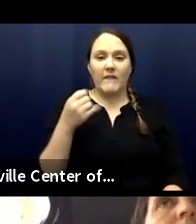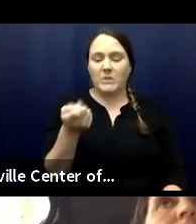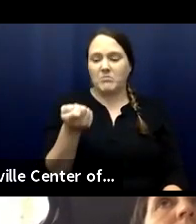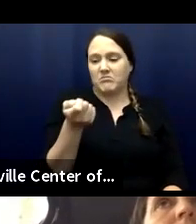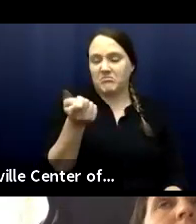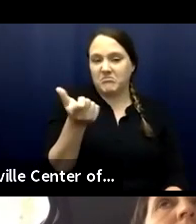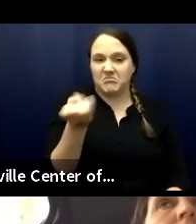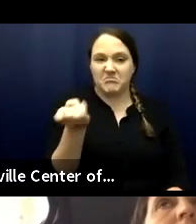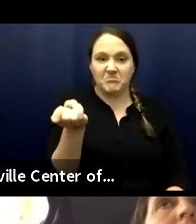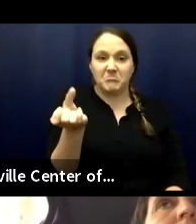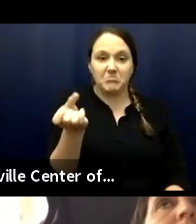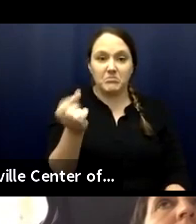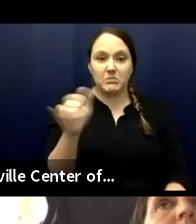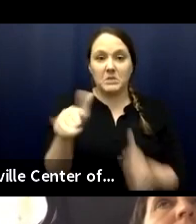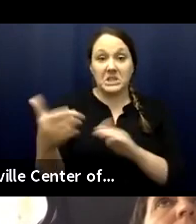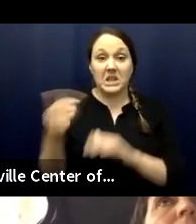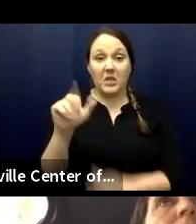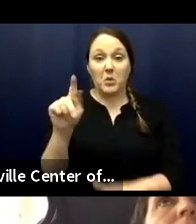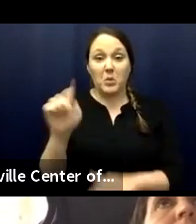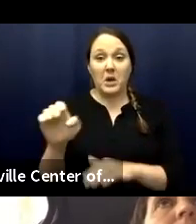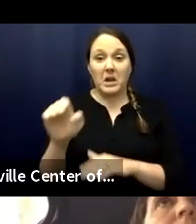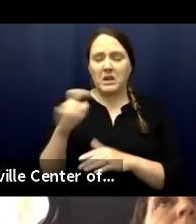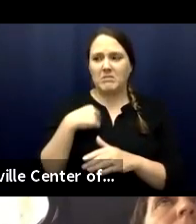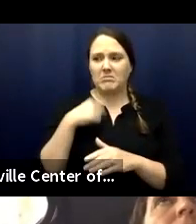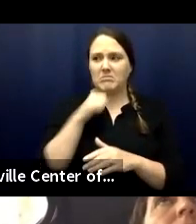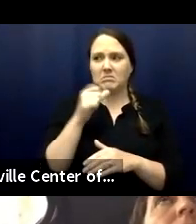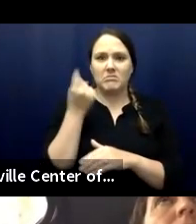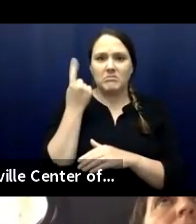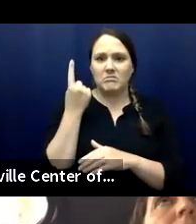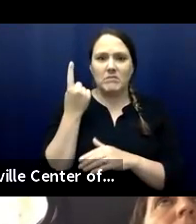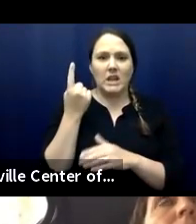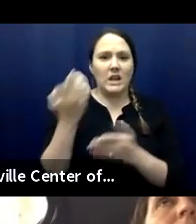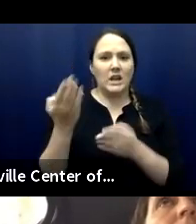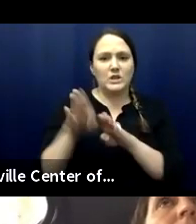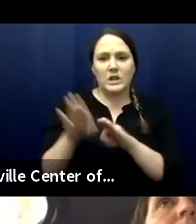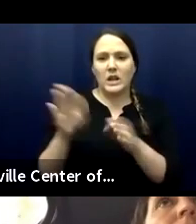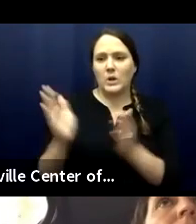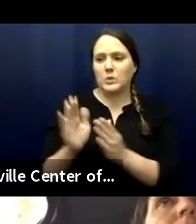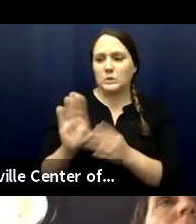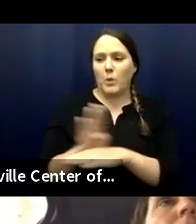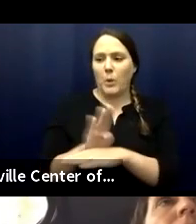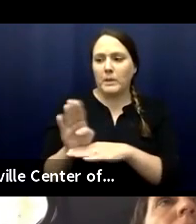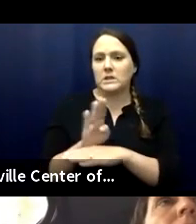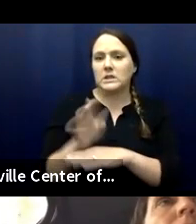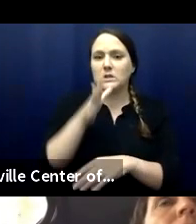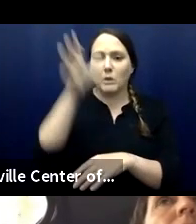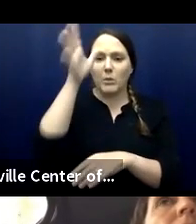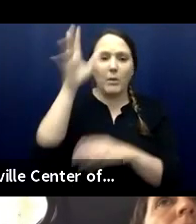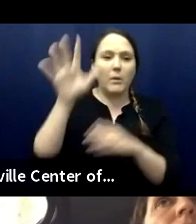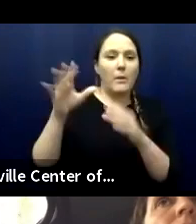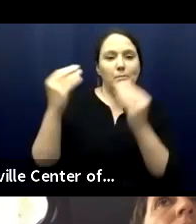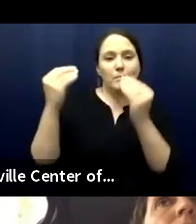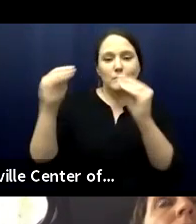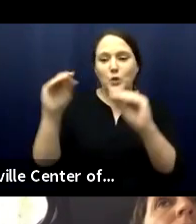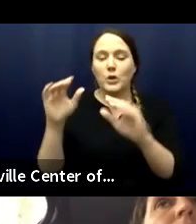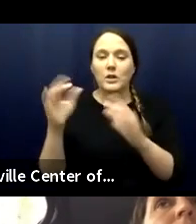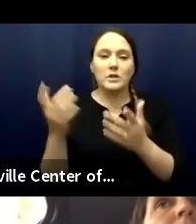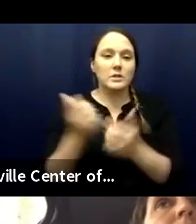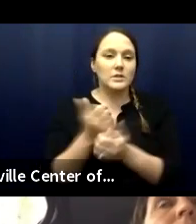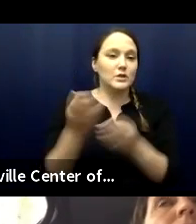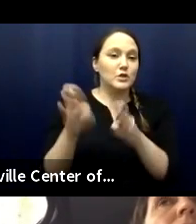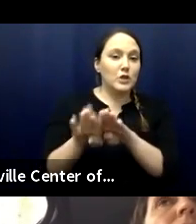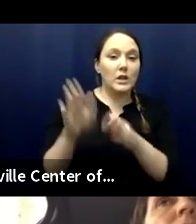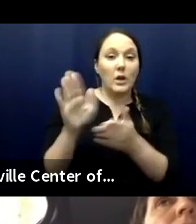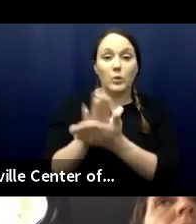minuscule death rate is just boggling to me. And to shut down small businesses and mom and pop operations and shut down the